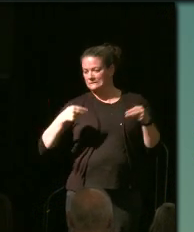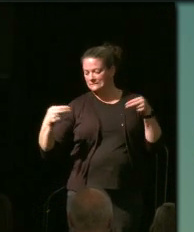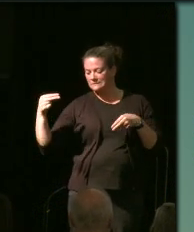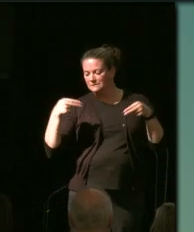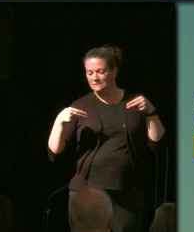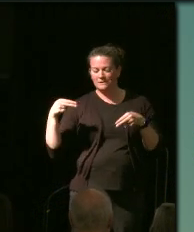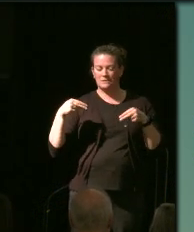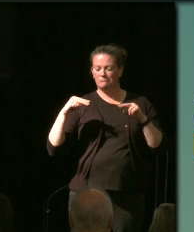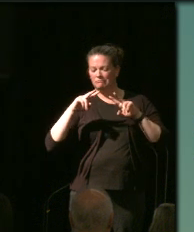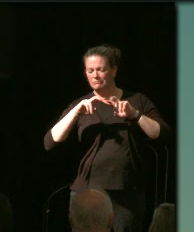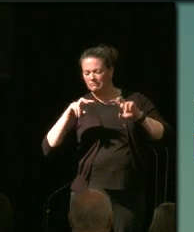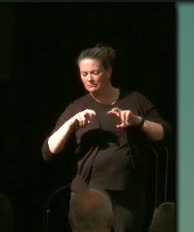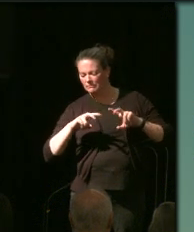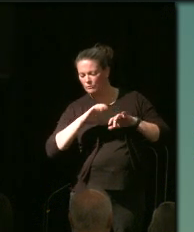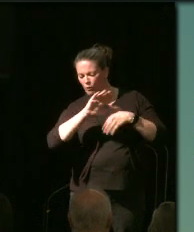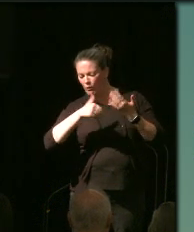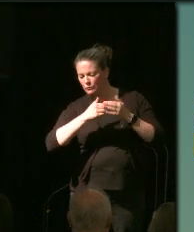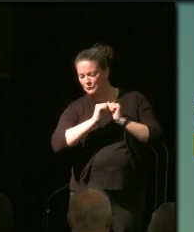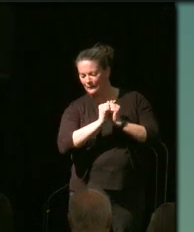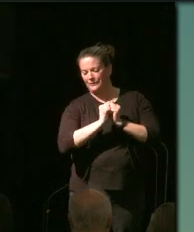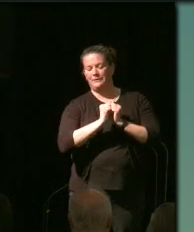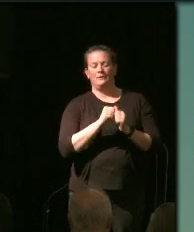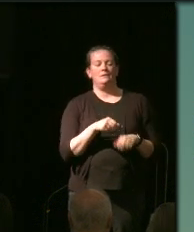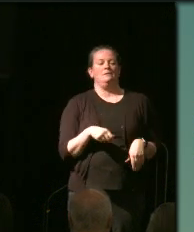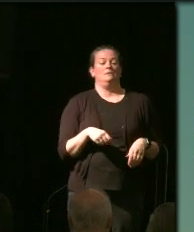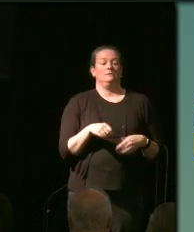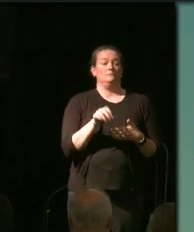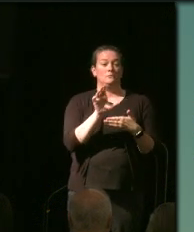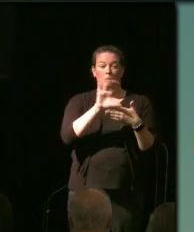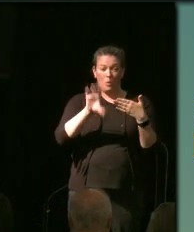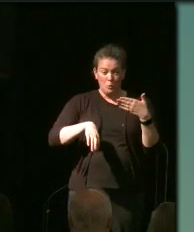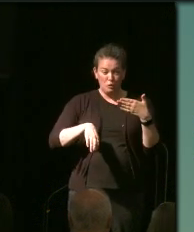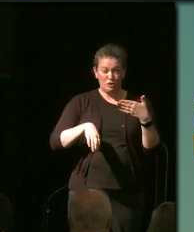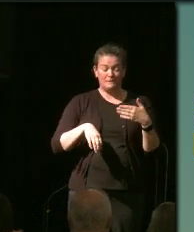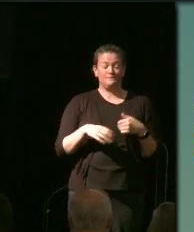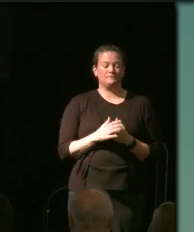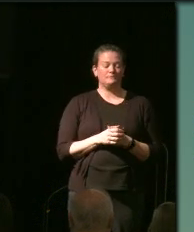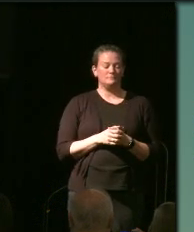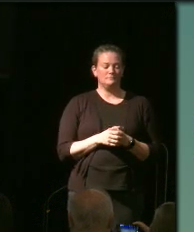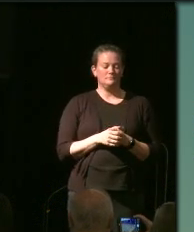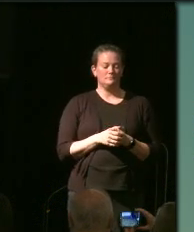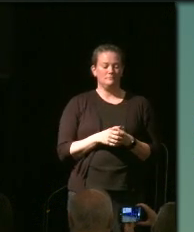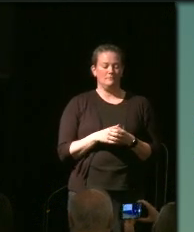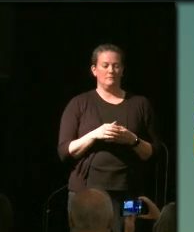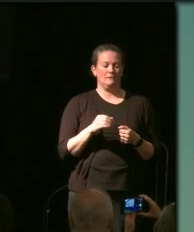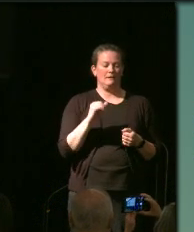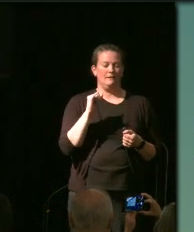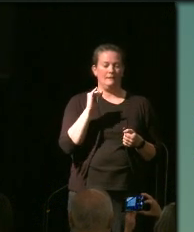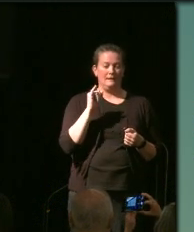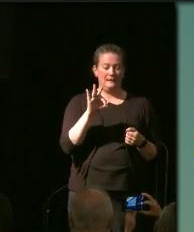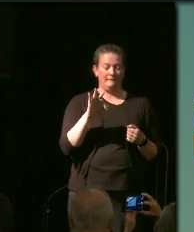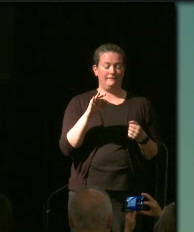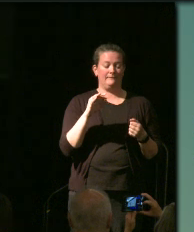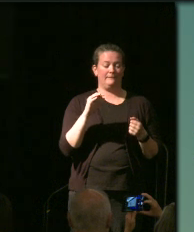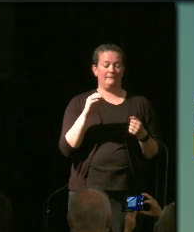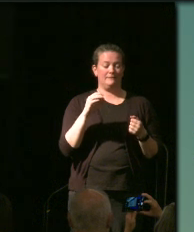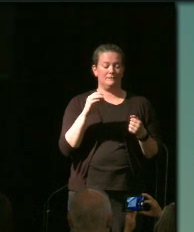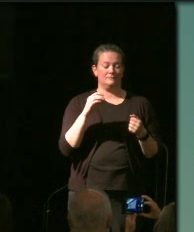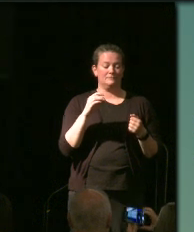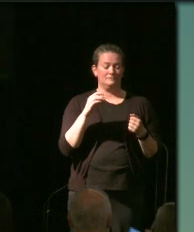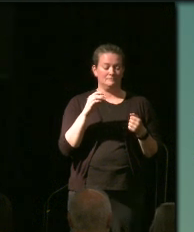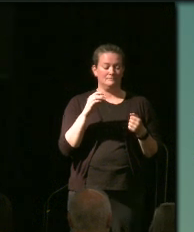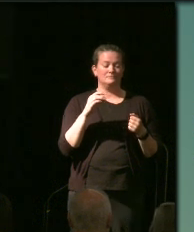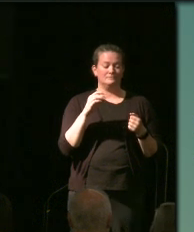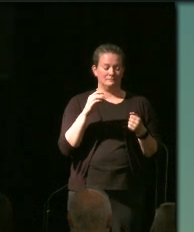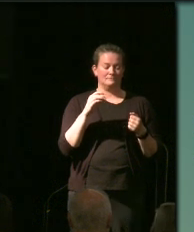interesting conclusion. And it's that if there's a large disparity between the eyes, and the treatment's only ever given in the